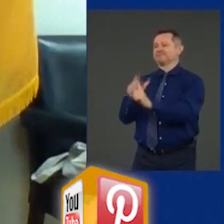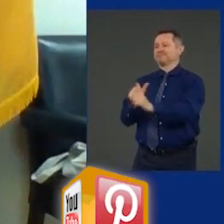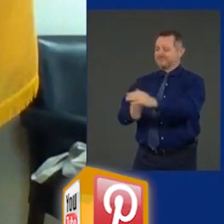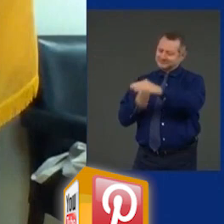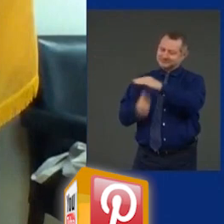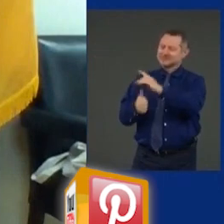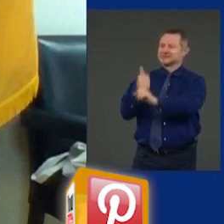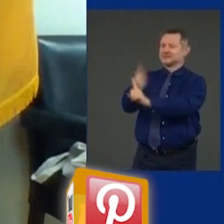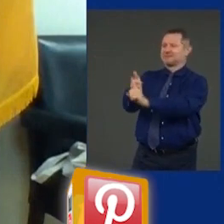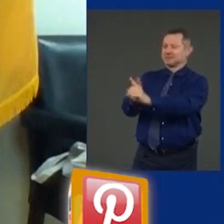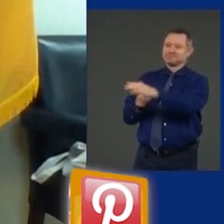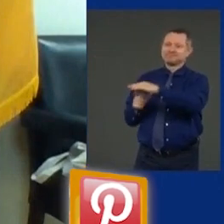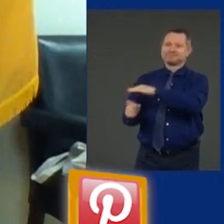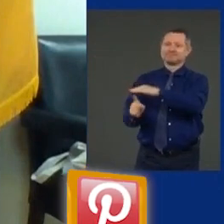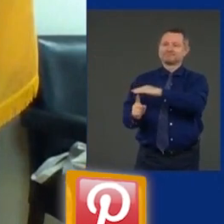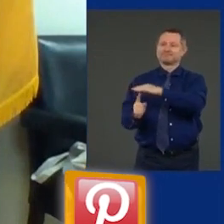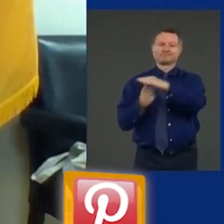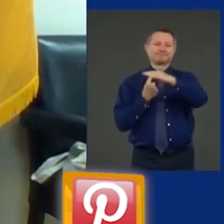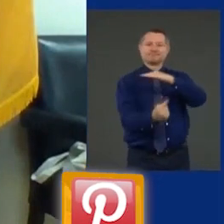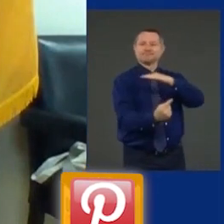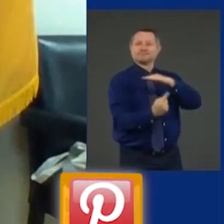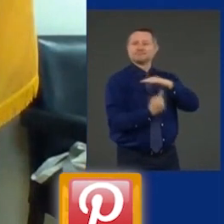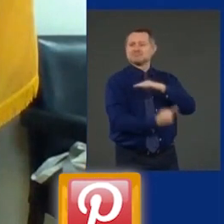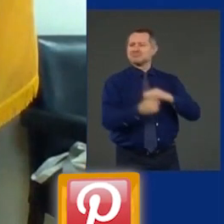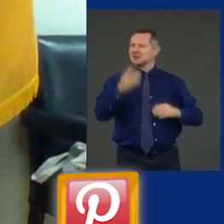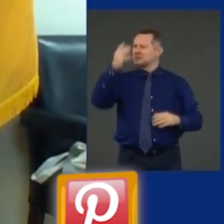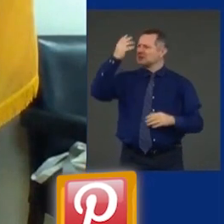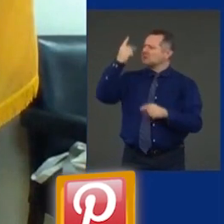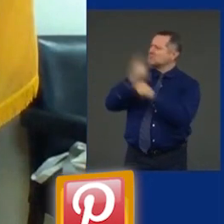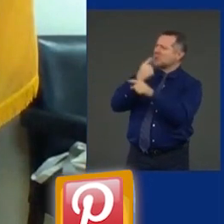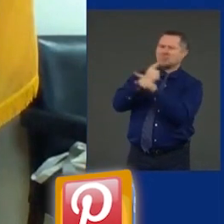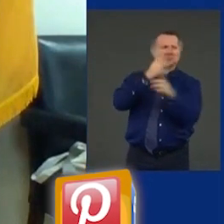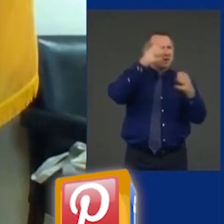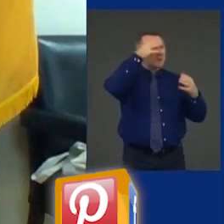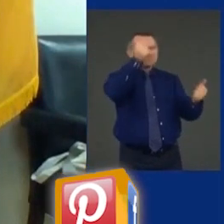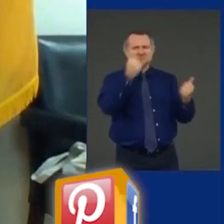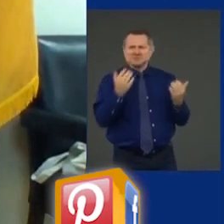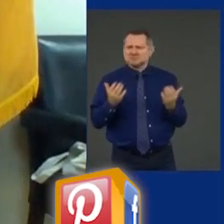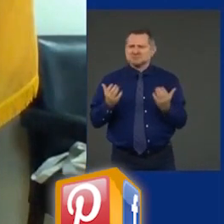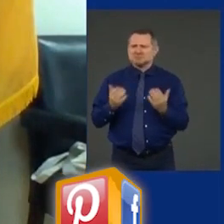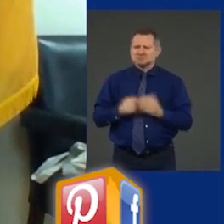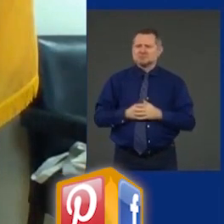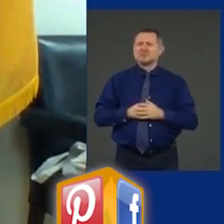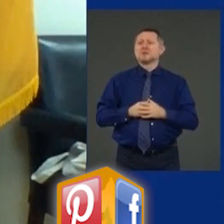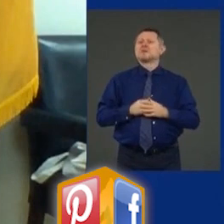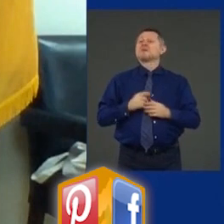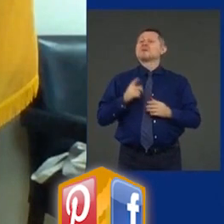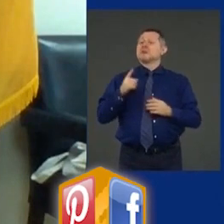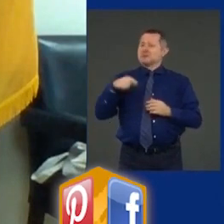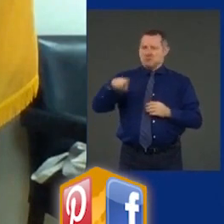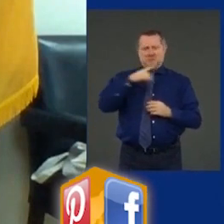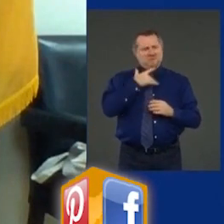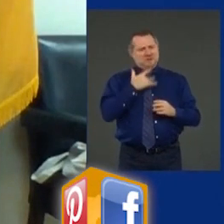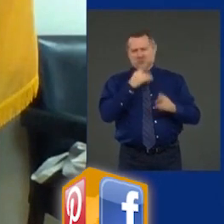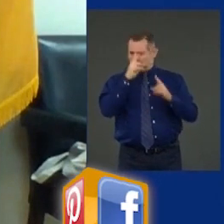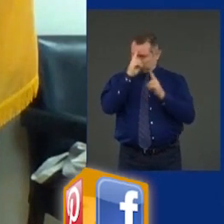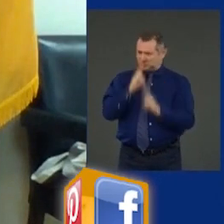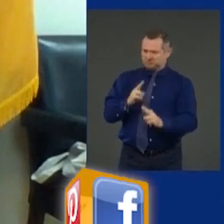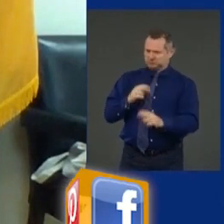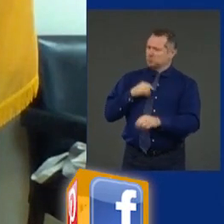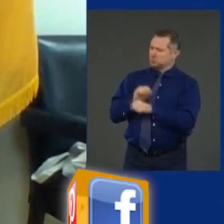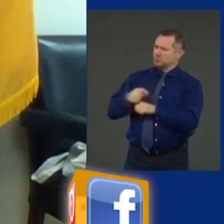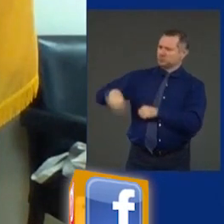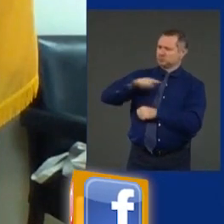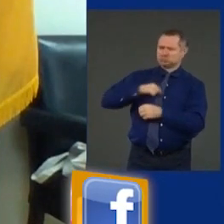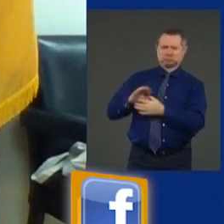thing to do. It's the common sense thing to do. It's the responsible thing to do. So I'm honored to be alongside